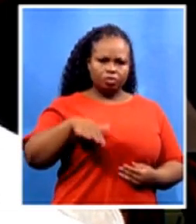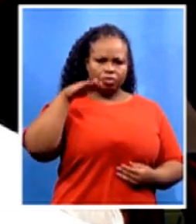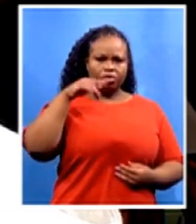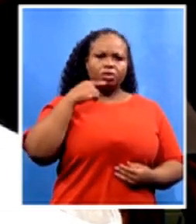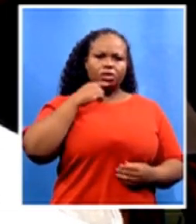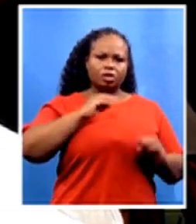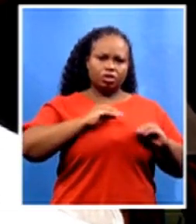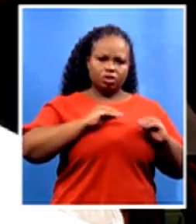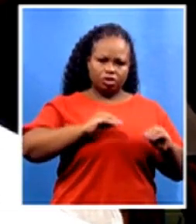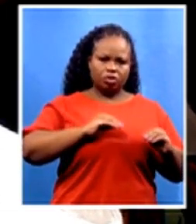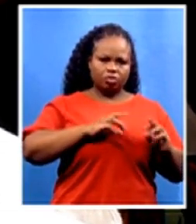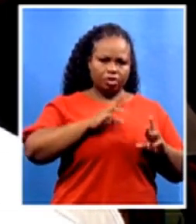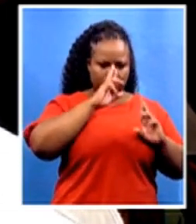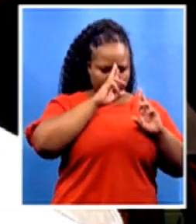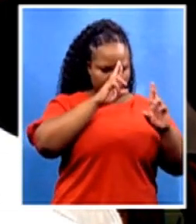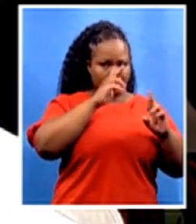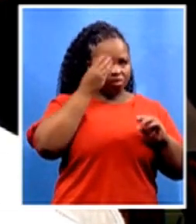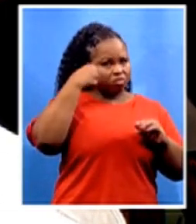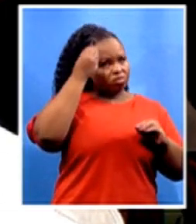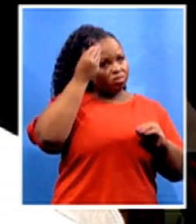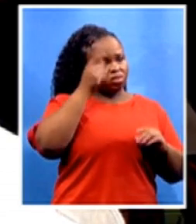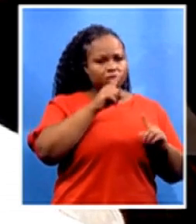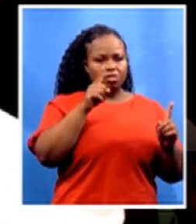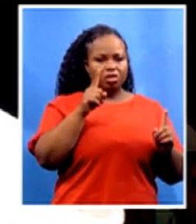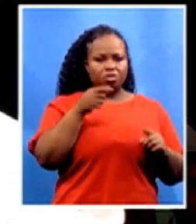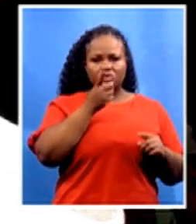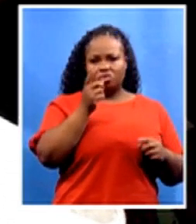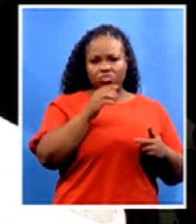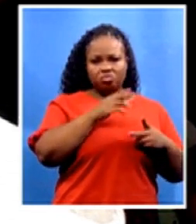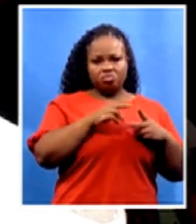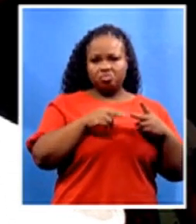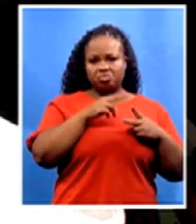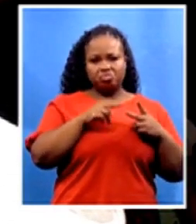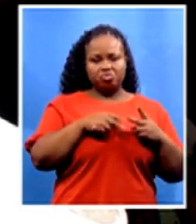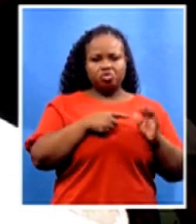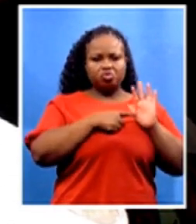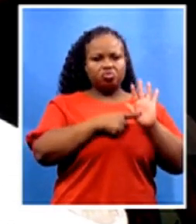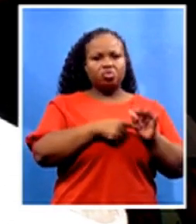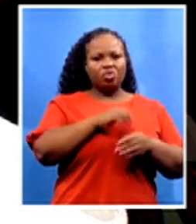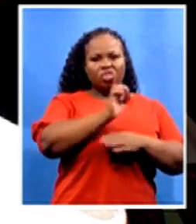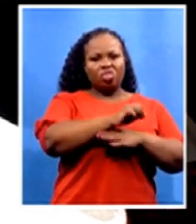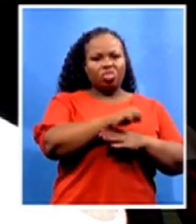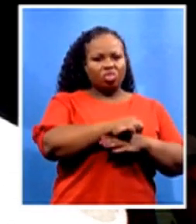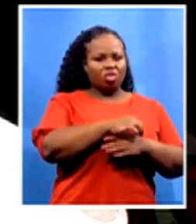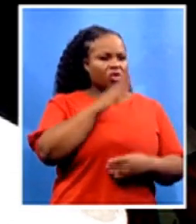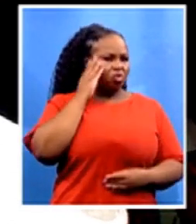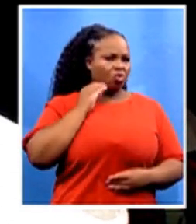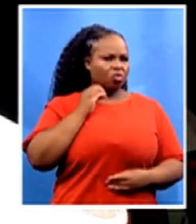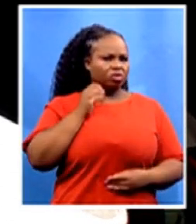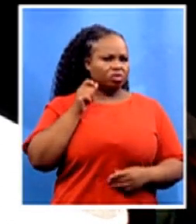that they didn't even care about the elders, and they didn't want the person whom they claim